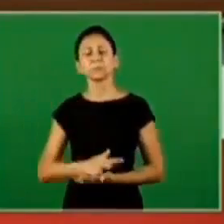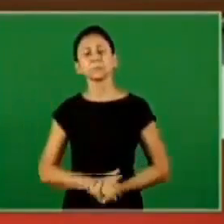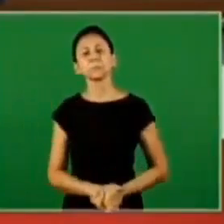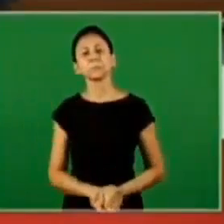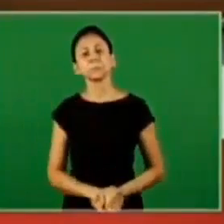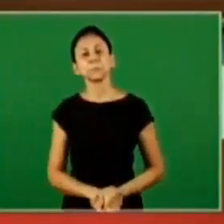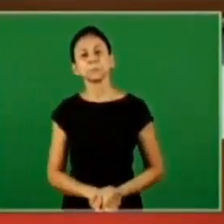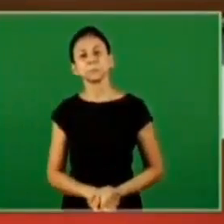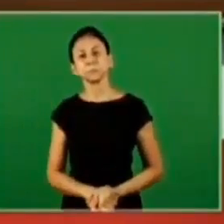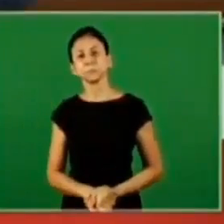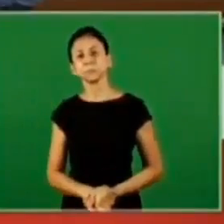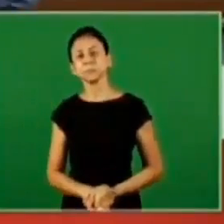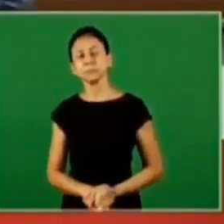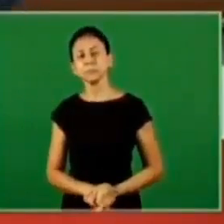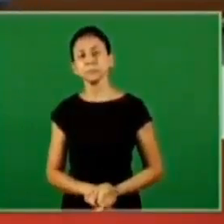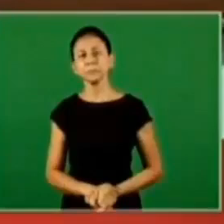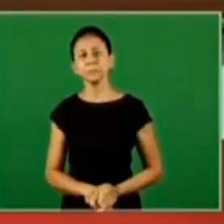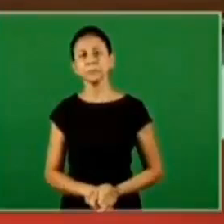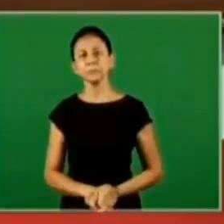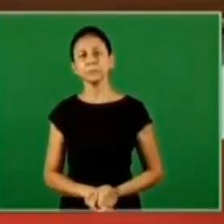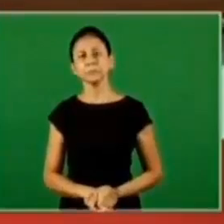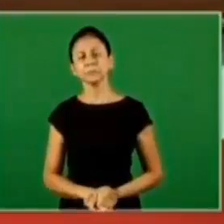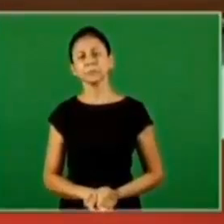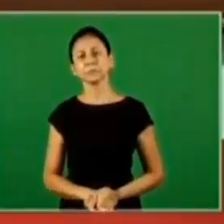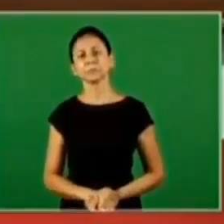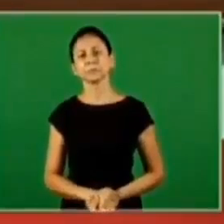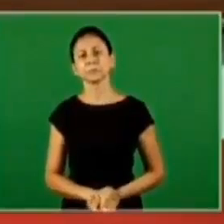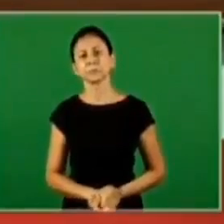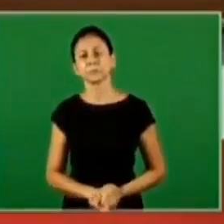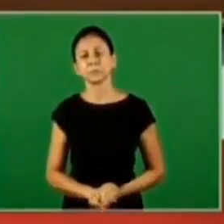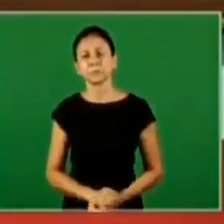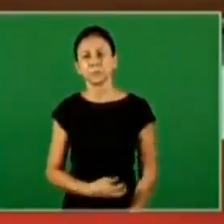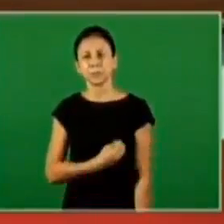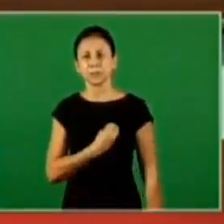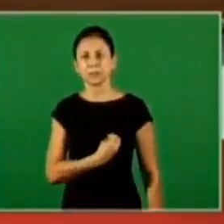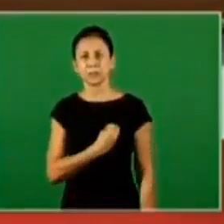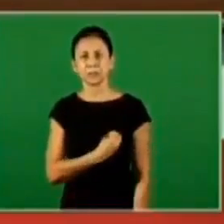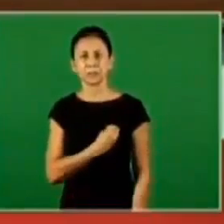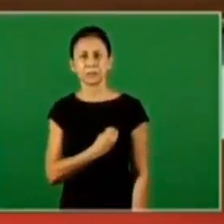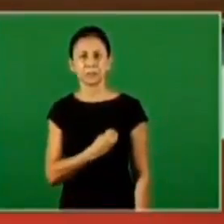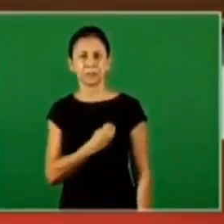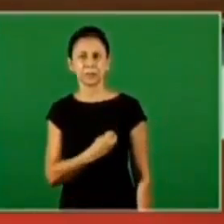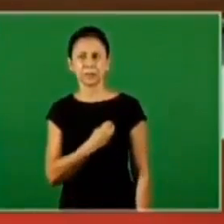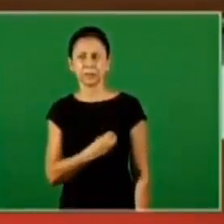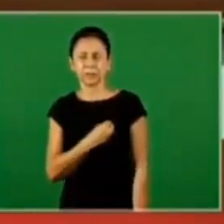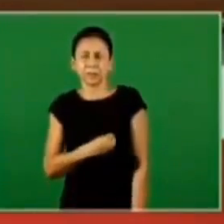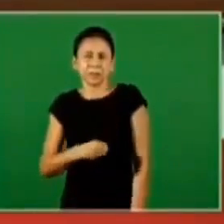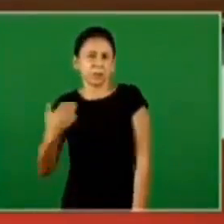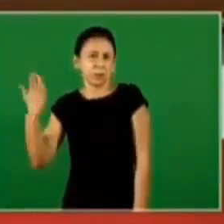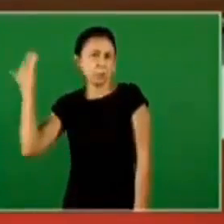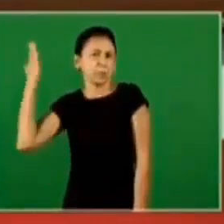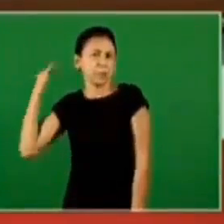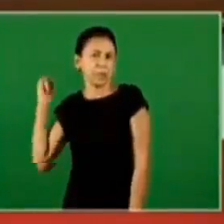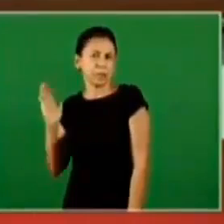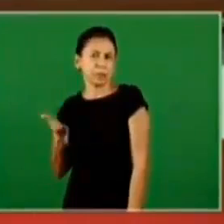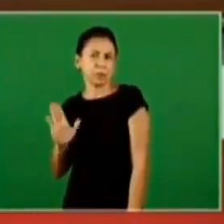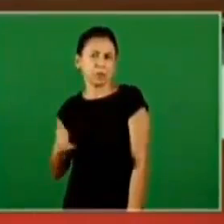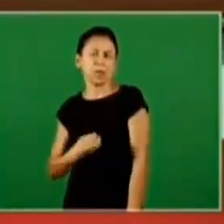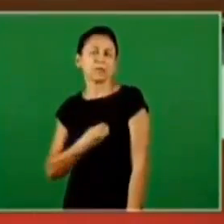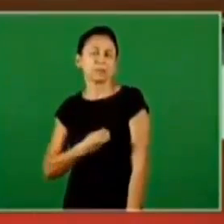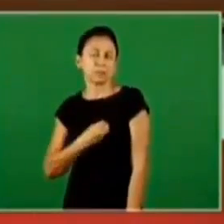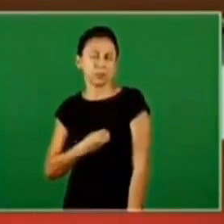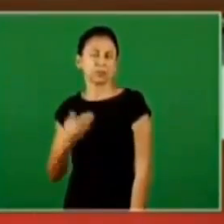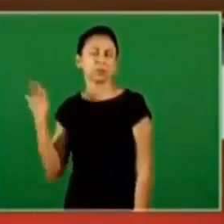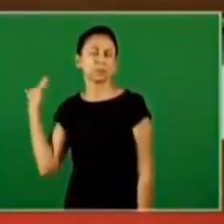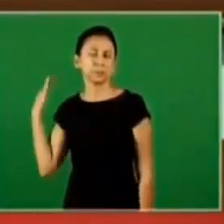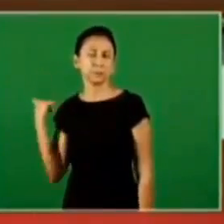person. It's pre-existence. So it says in the beginning, this